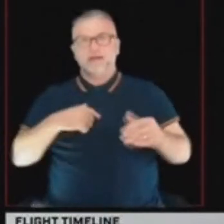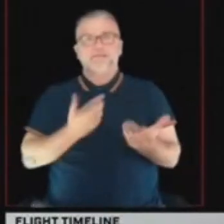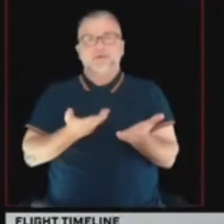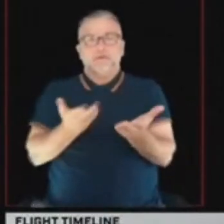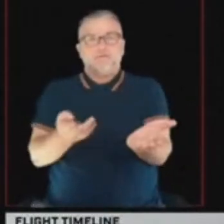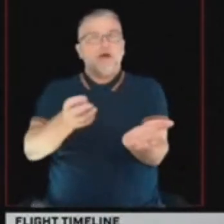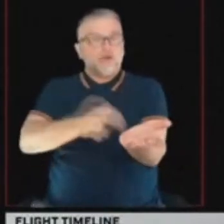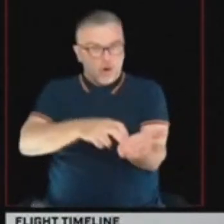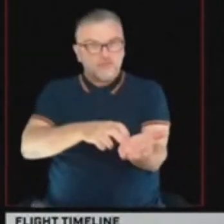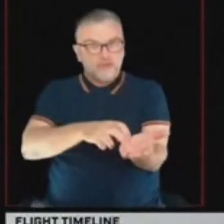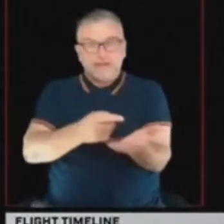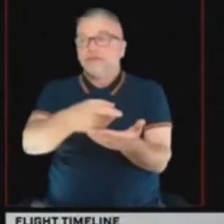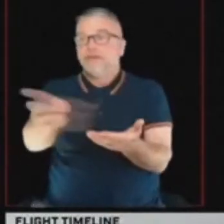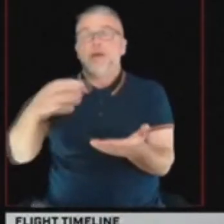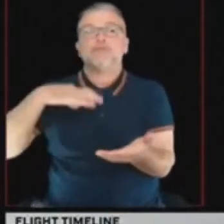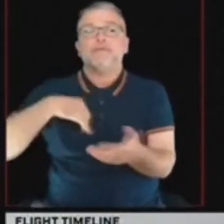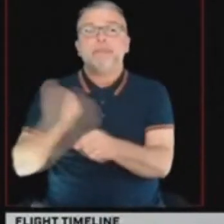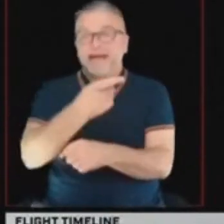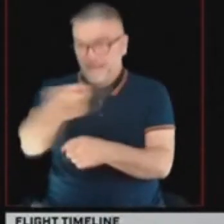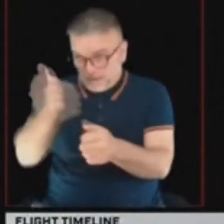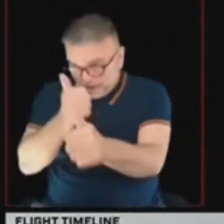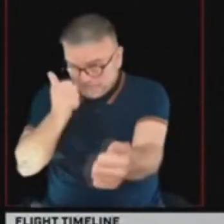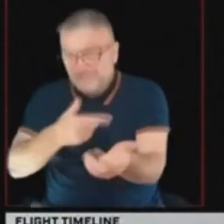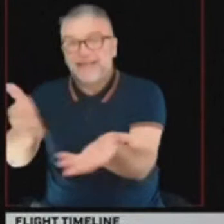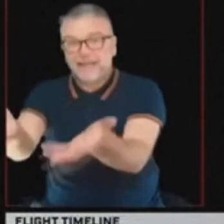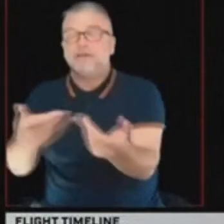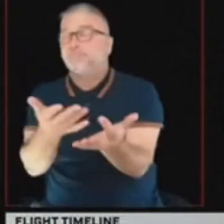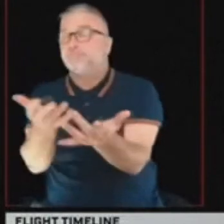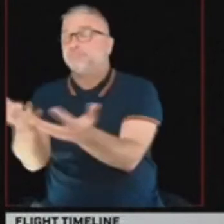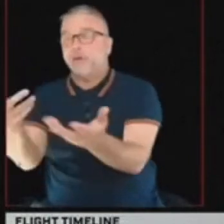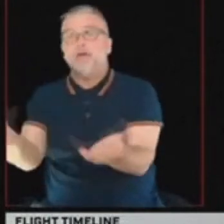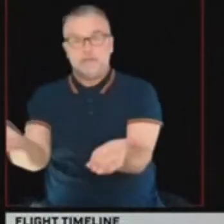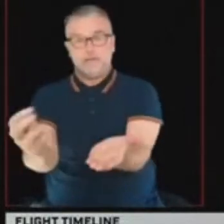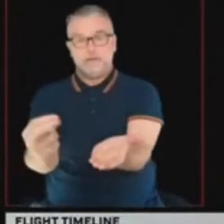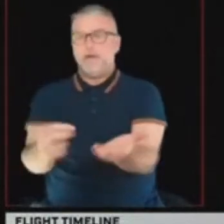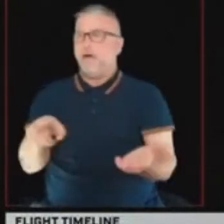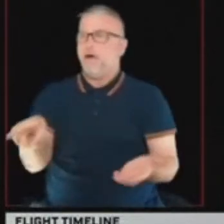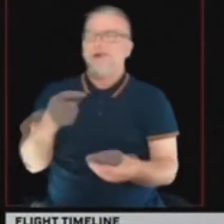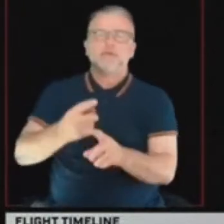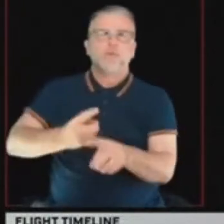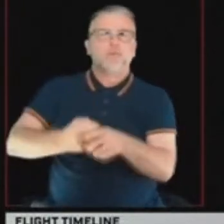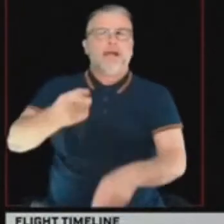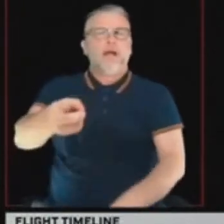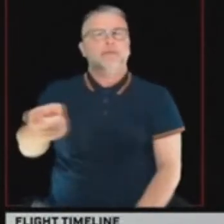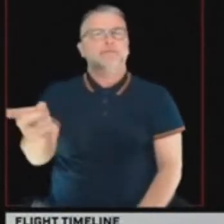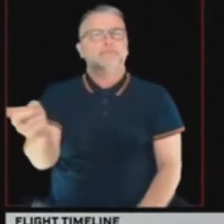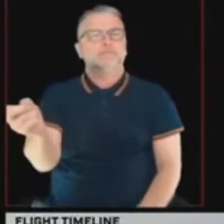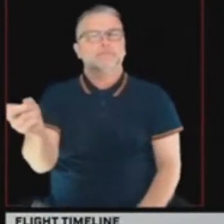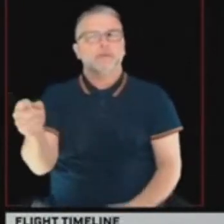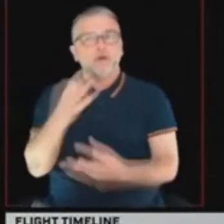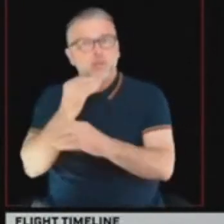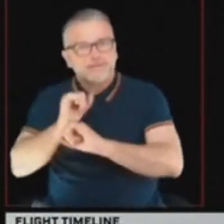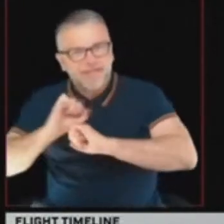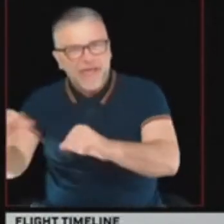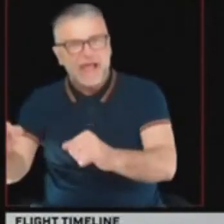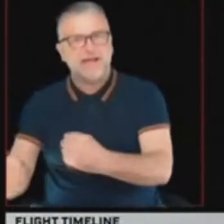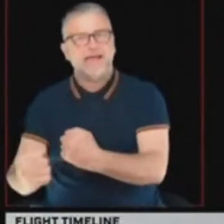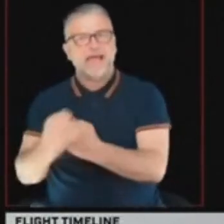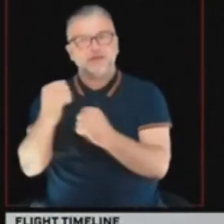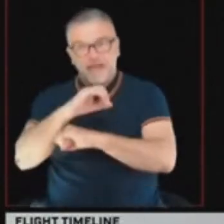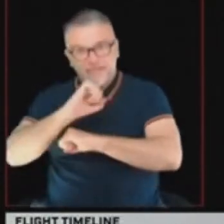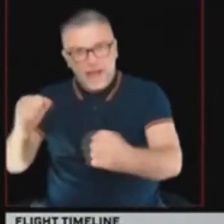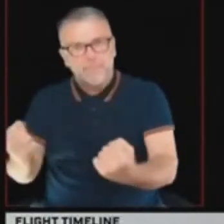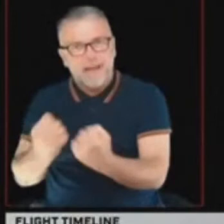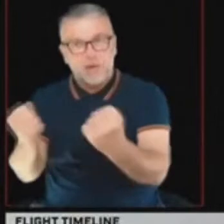to acquire this particular launch service, that really harnesses the energy and the power that's in